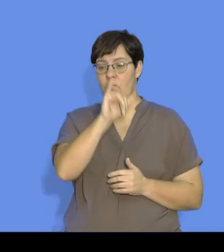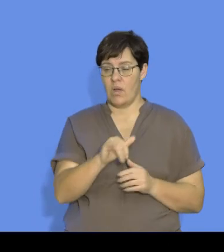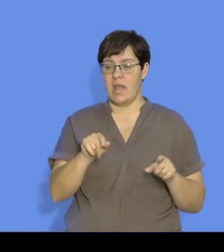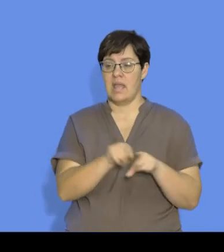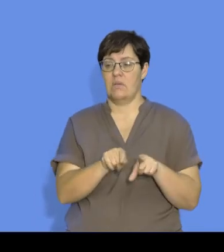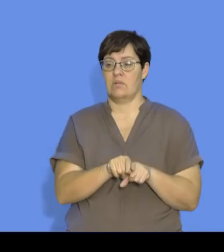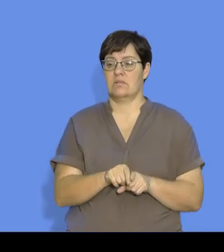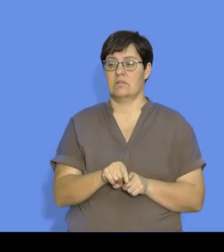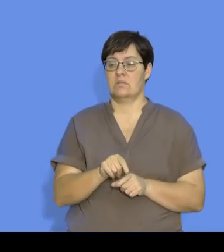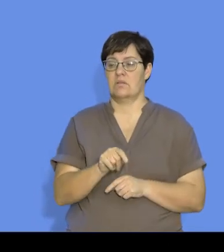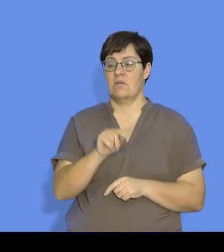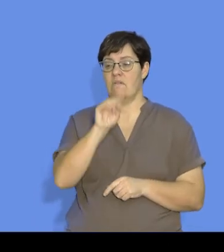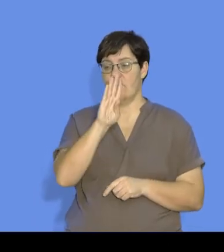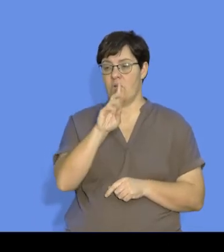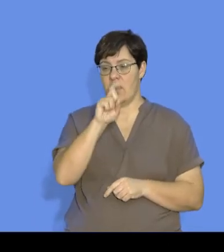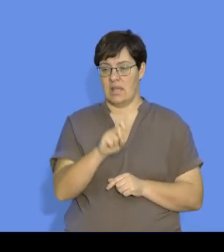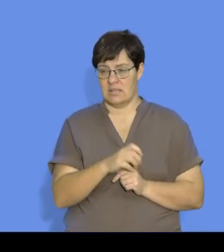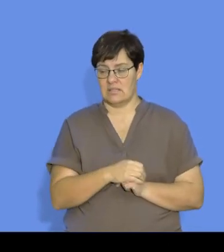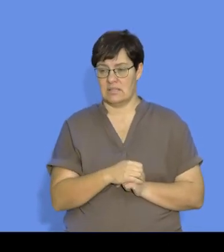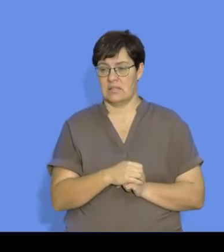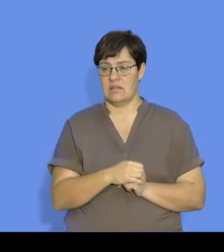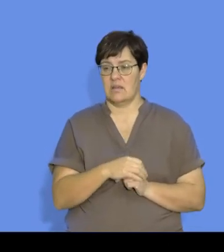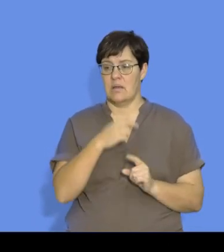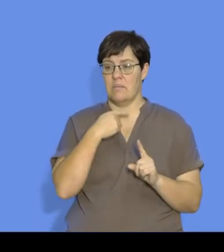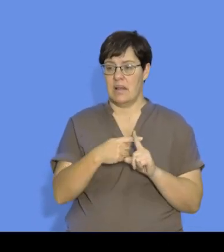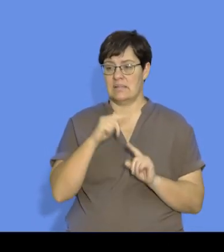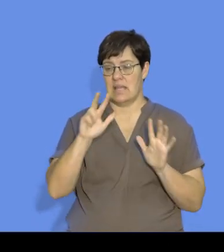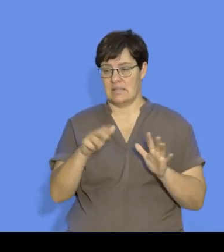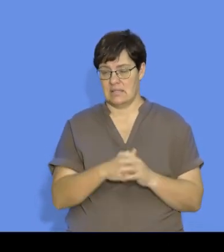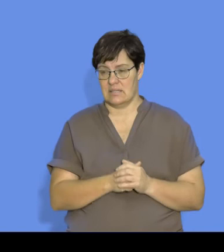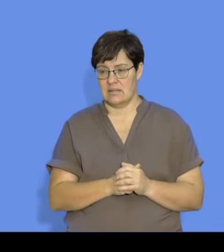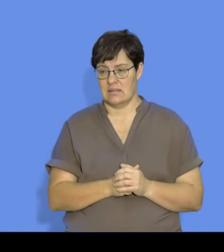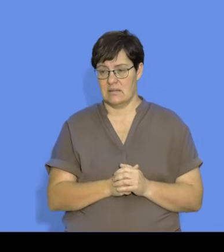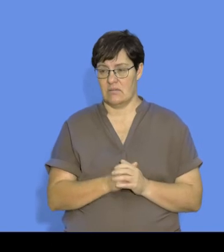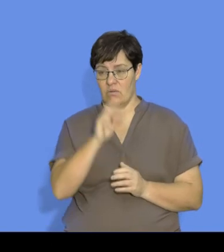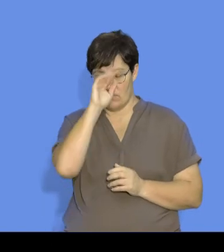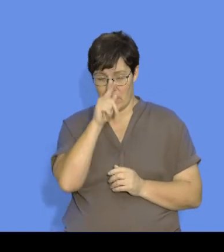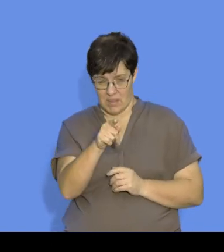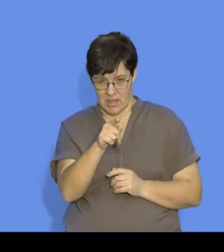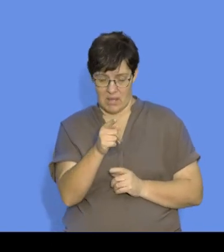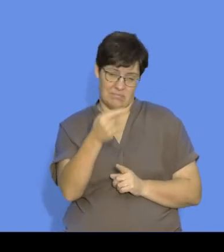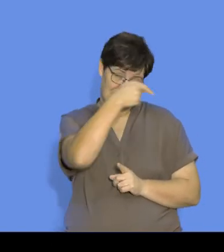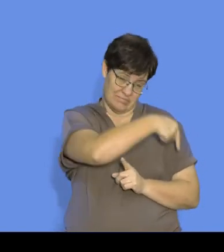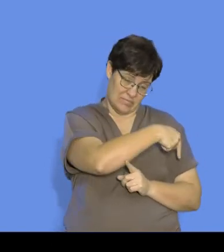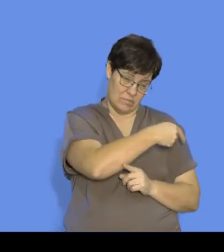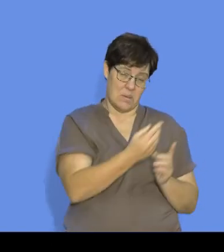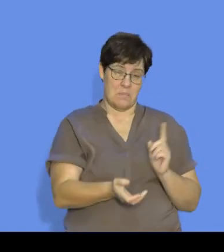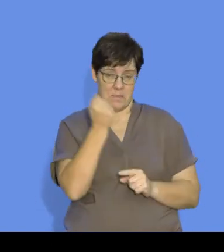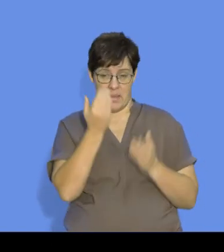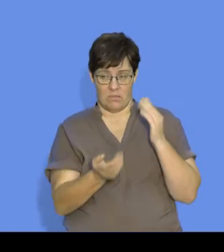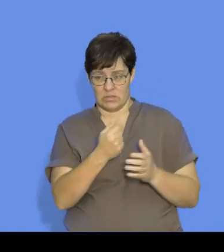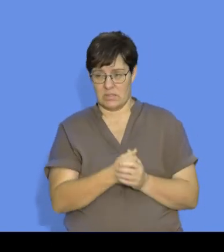is equals to 4x plus 8. I hope you can remember that that was